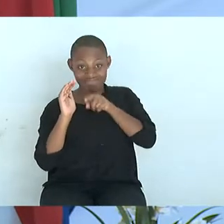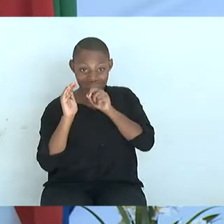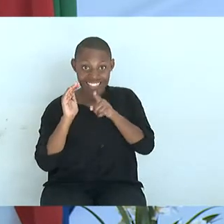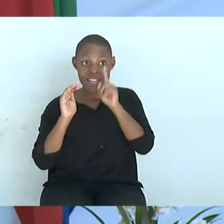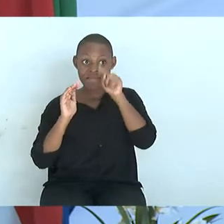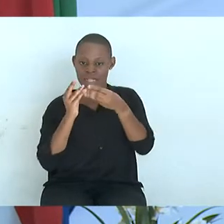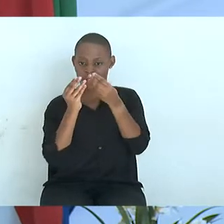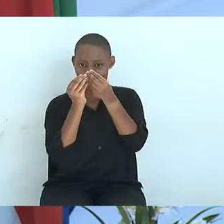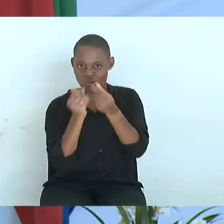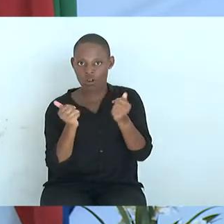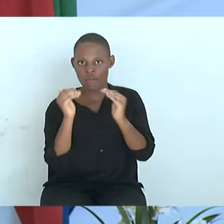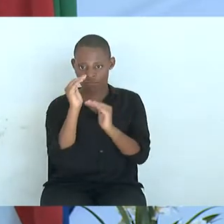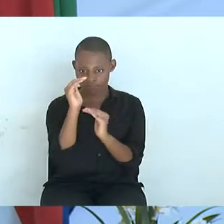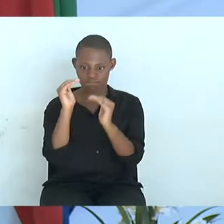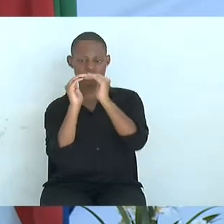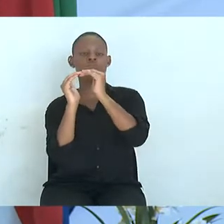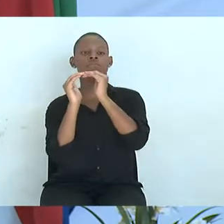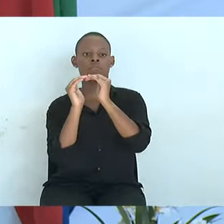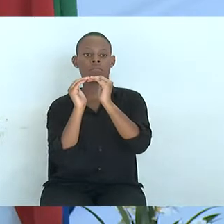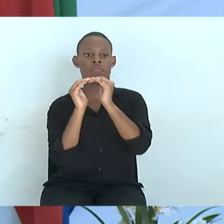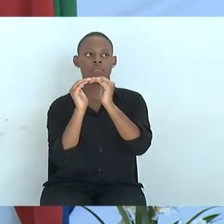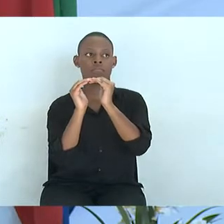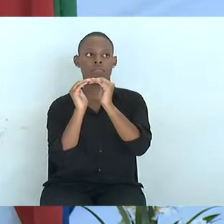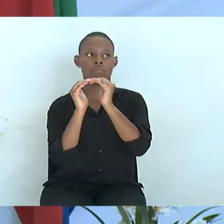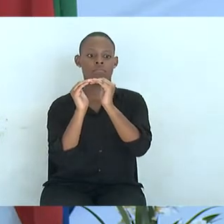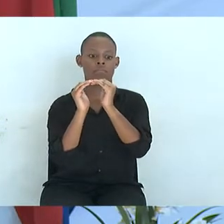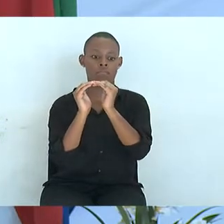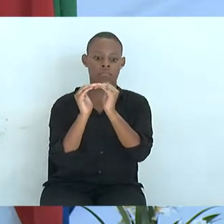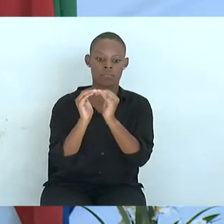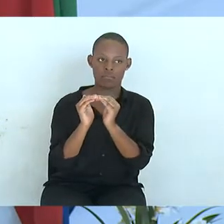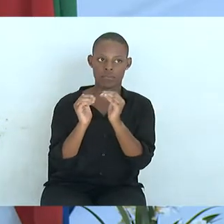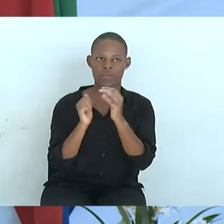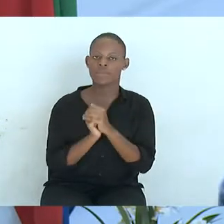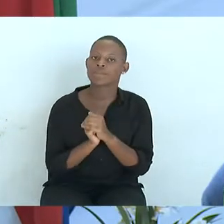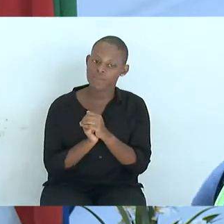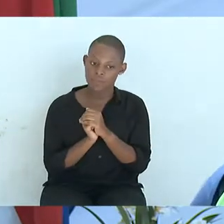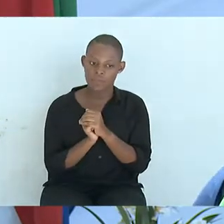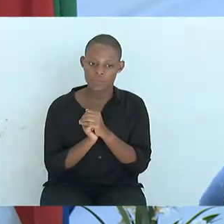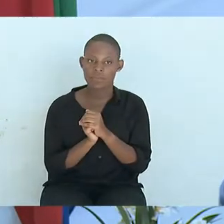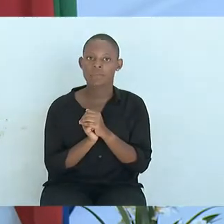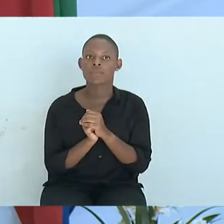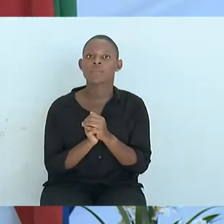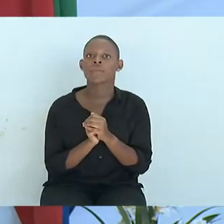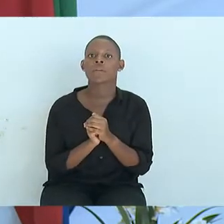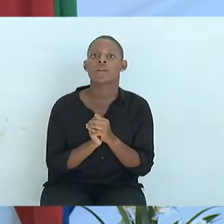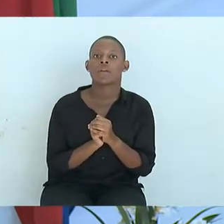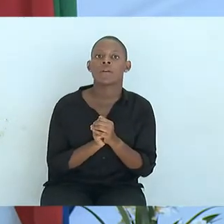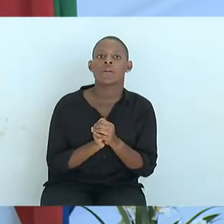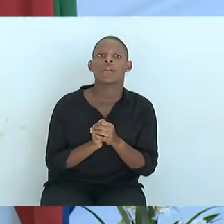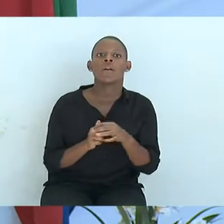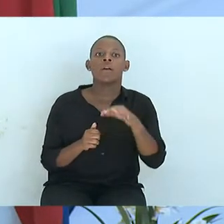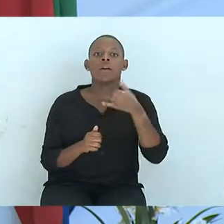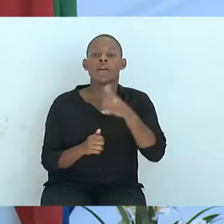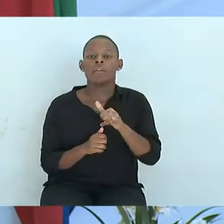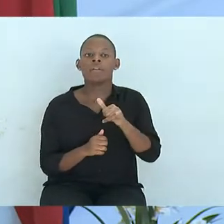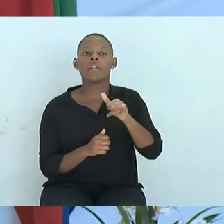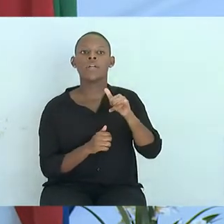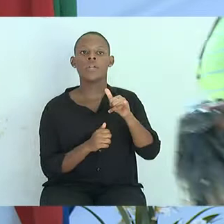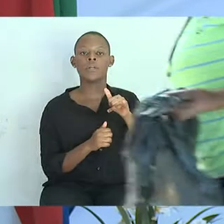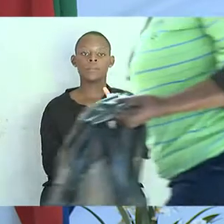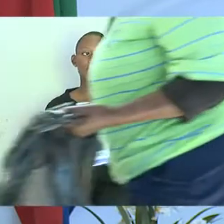here, which present an opportunity for innovation, which present an opportunity for really